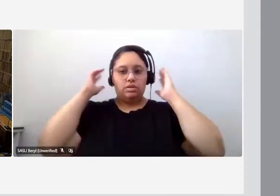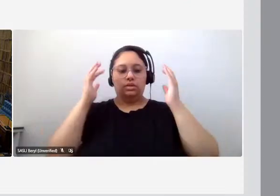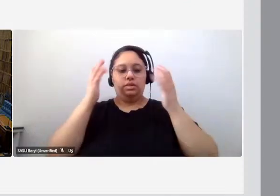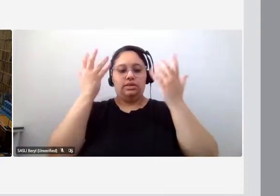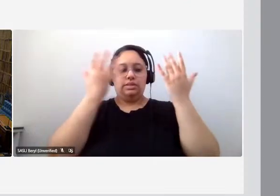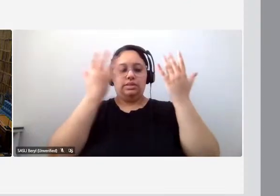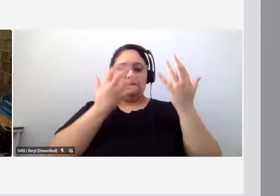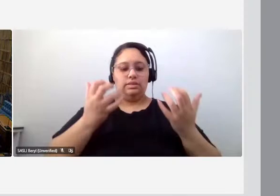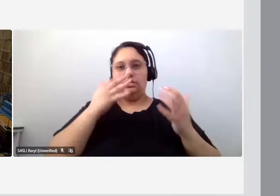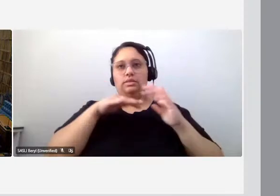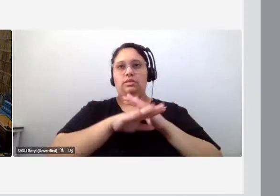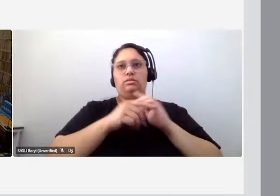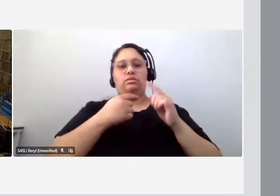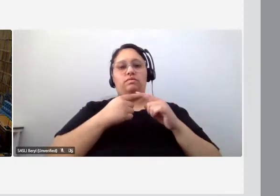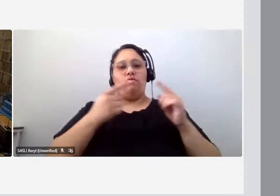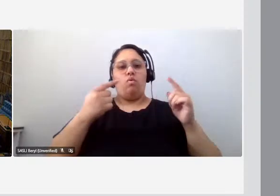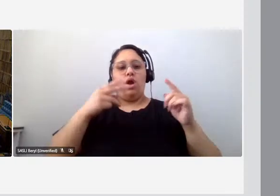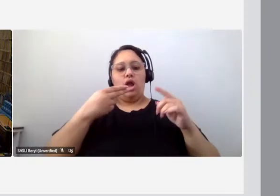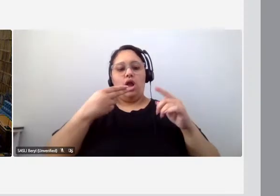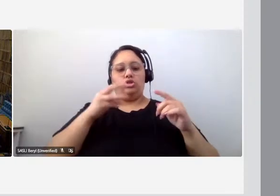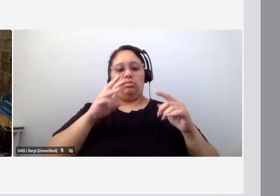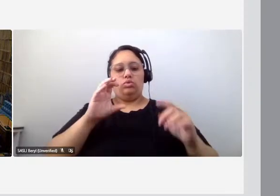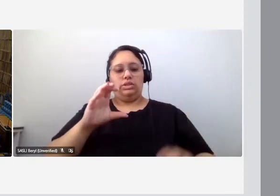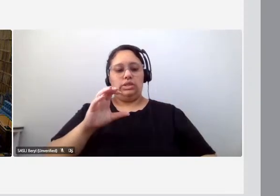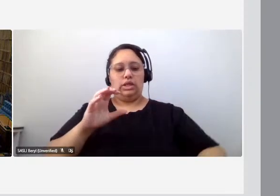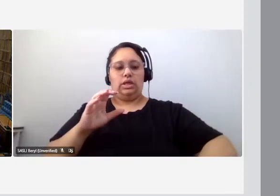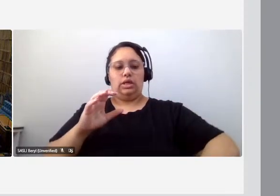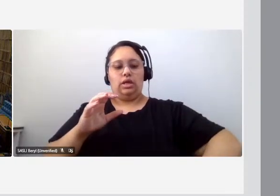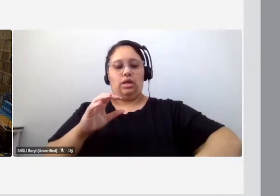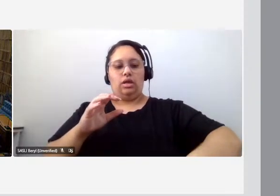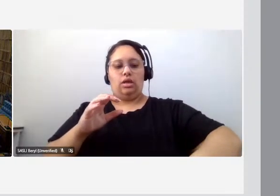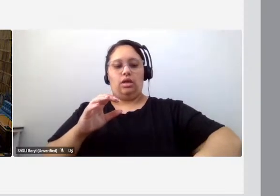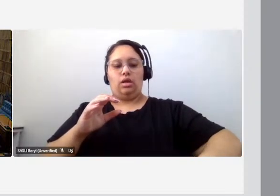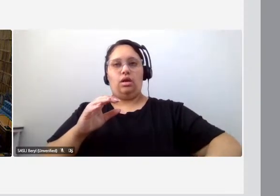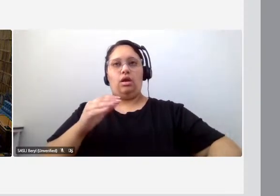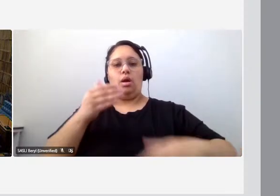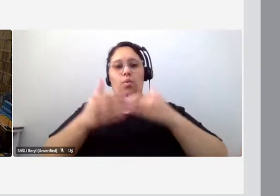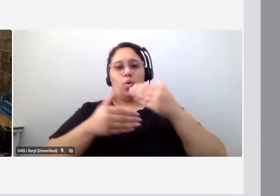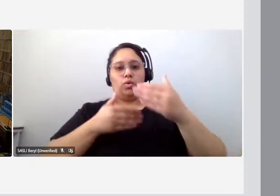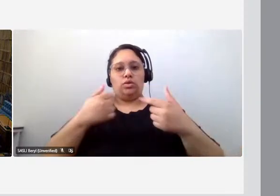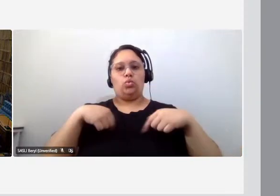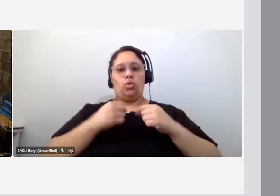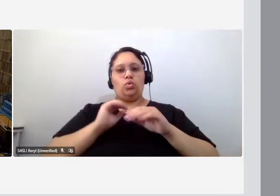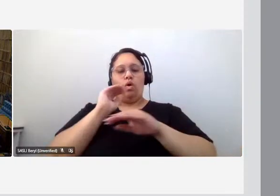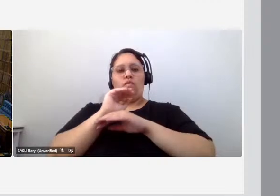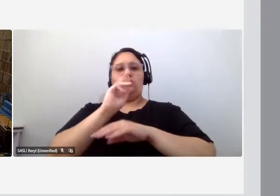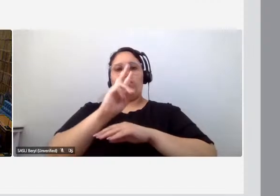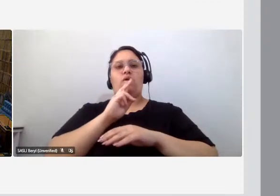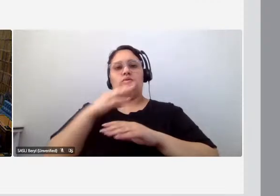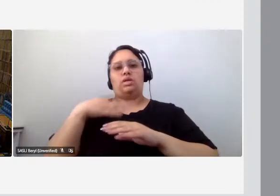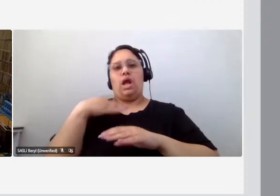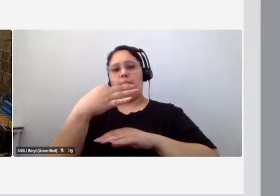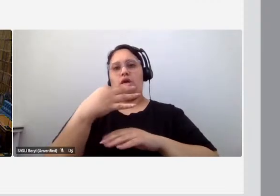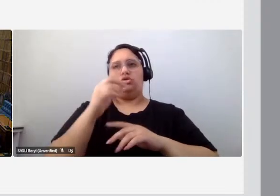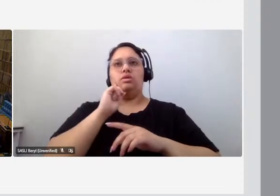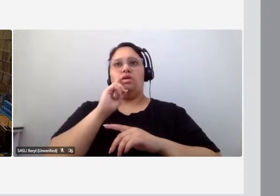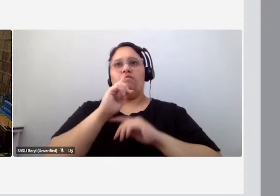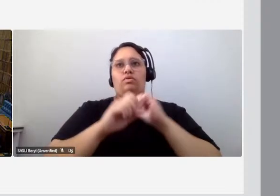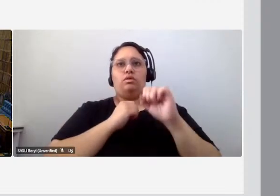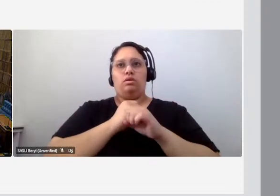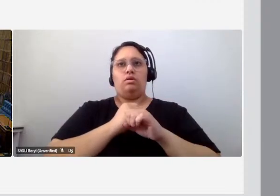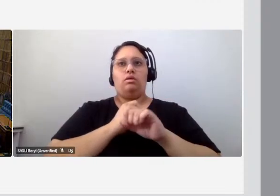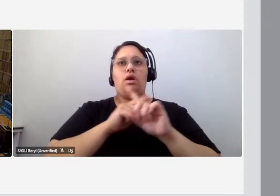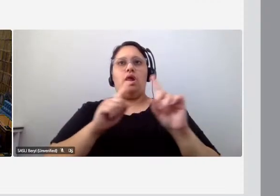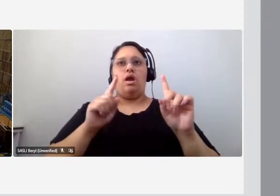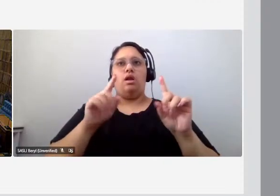for the applications that HWC processes, we do over 2,000 applications a year.